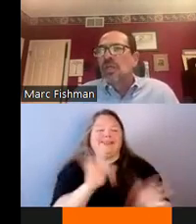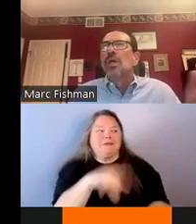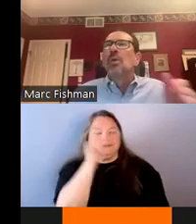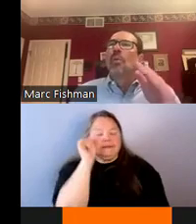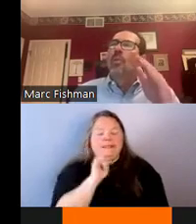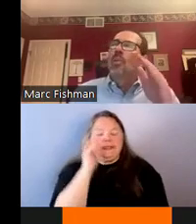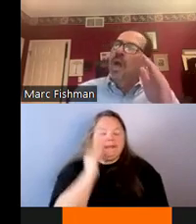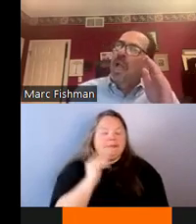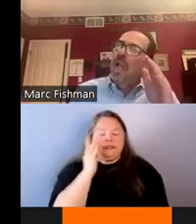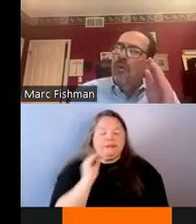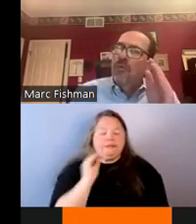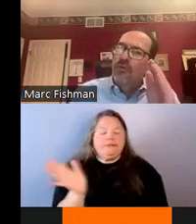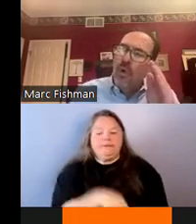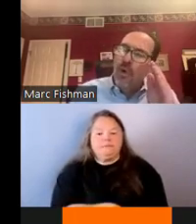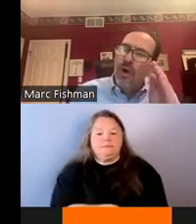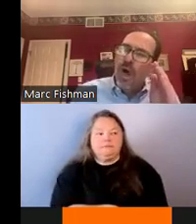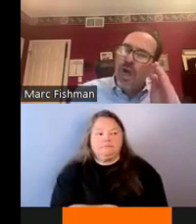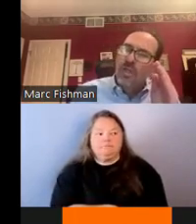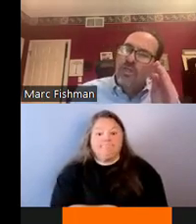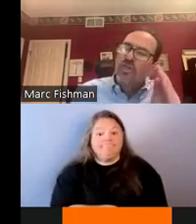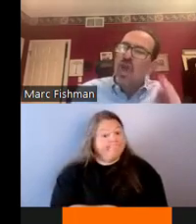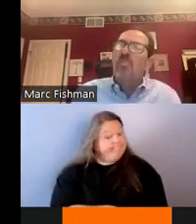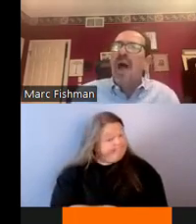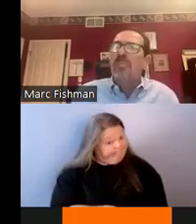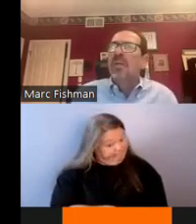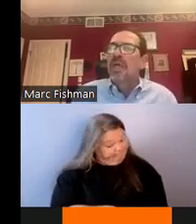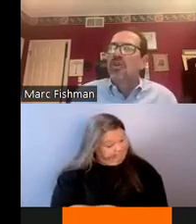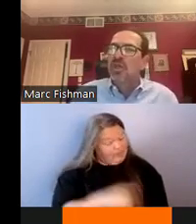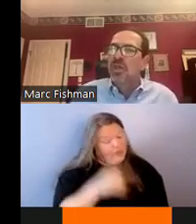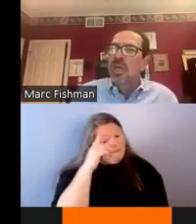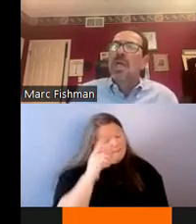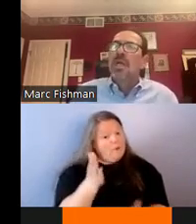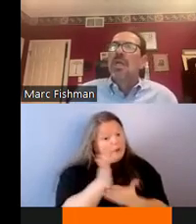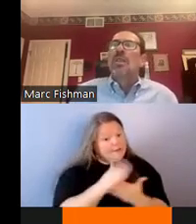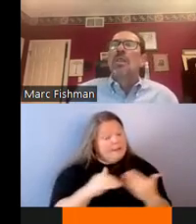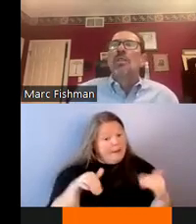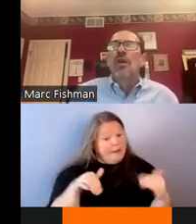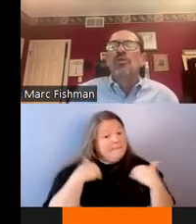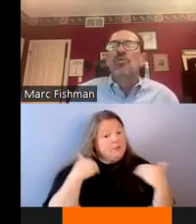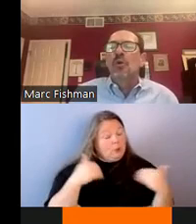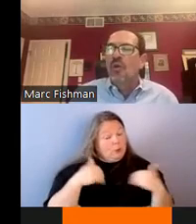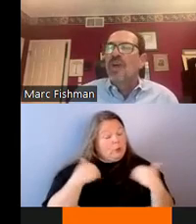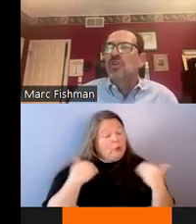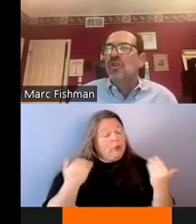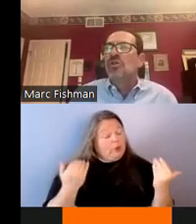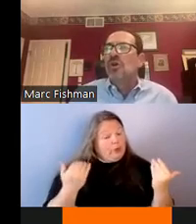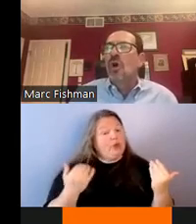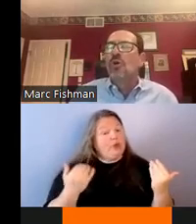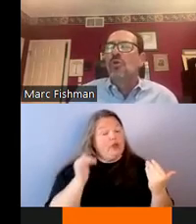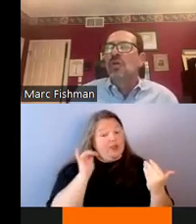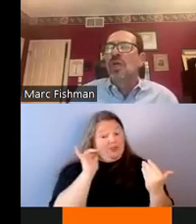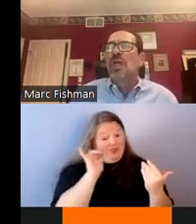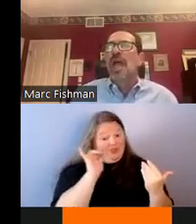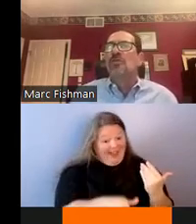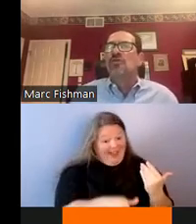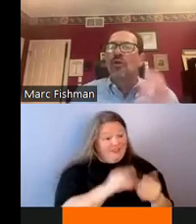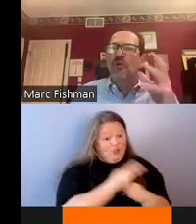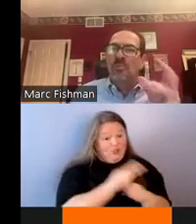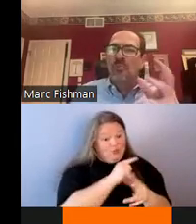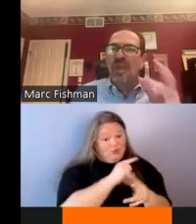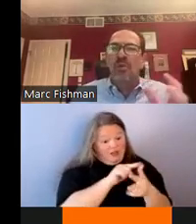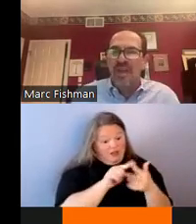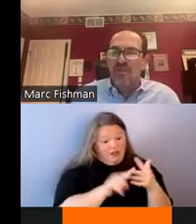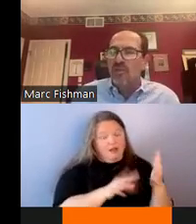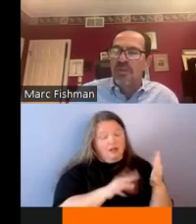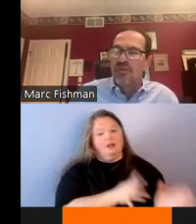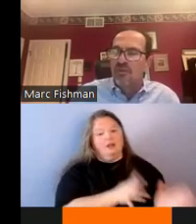hijinks. Well, for a subpopulation, there is progression to OUD, and so there's